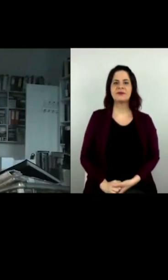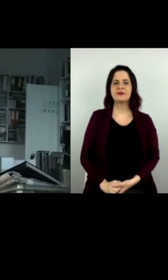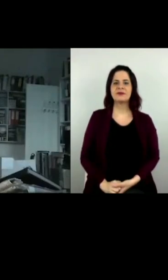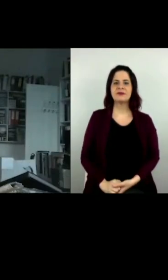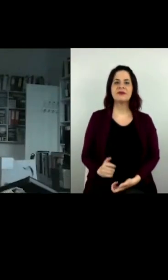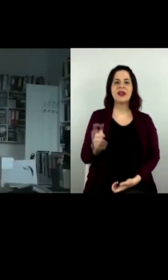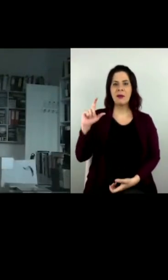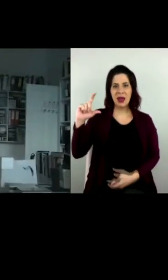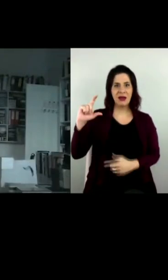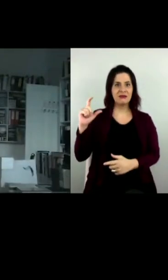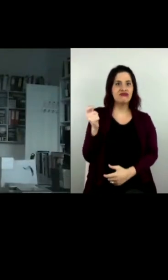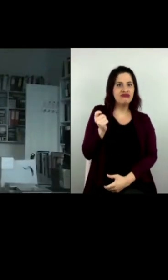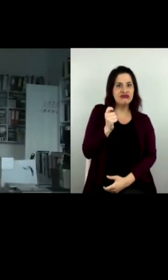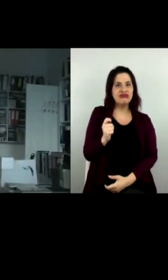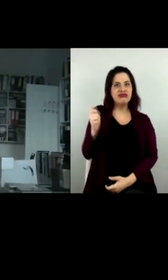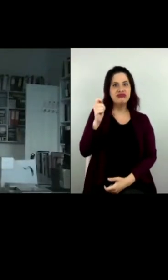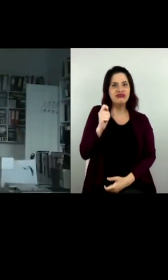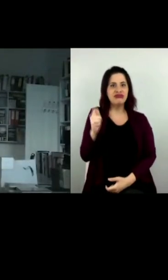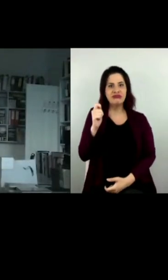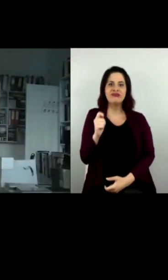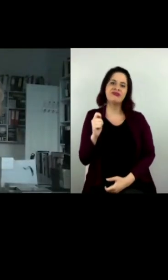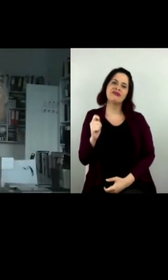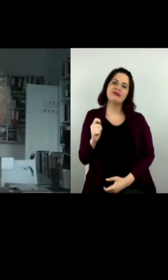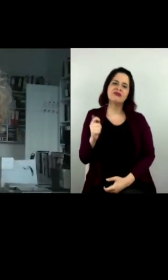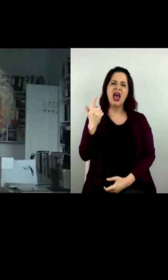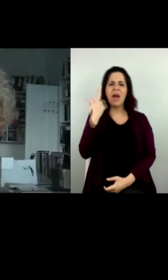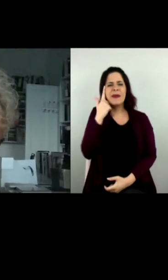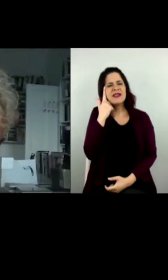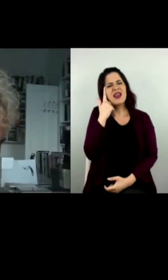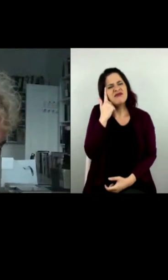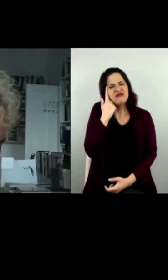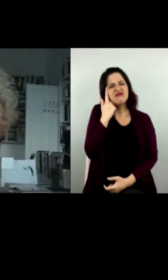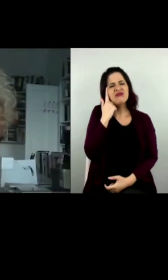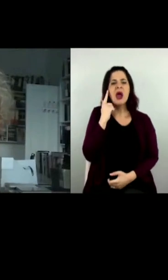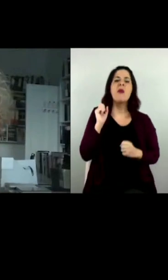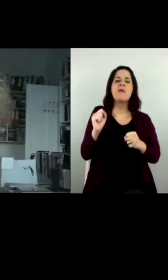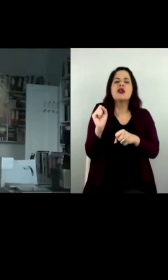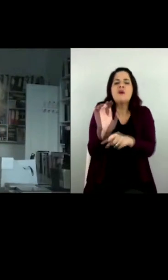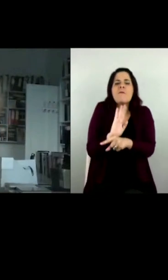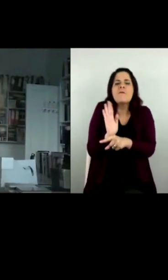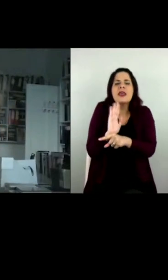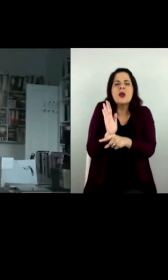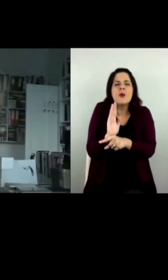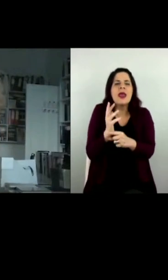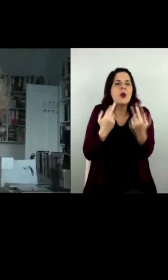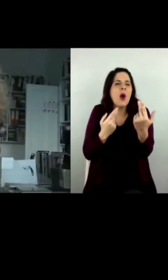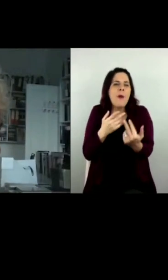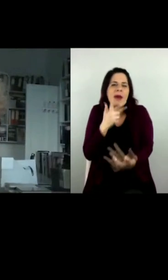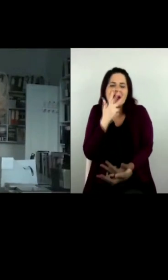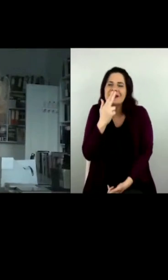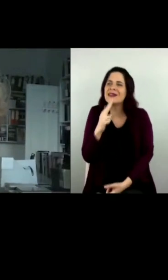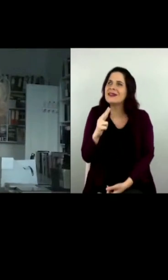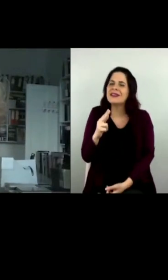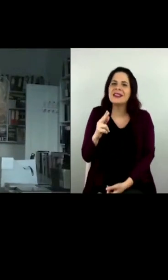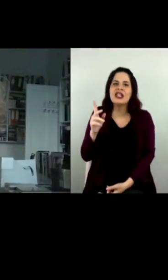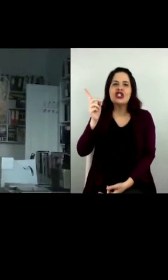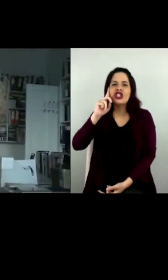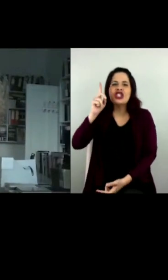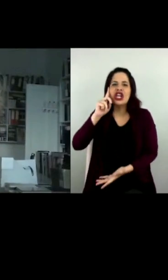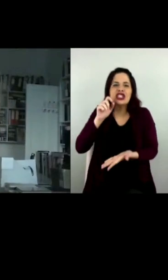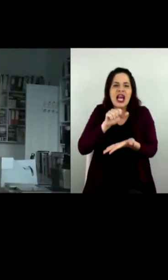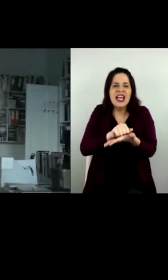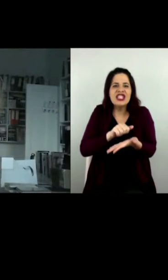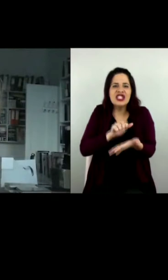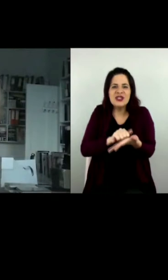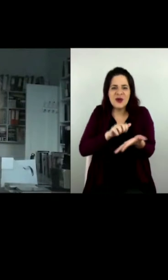Oh! And I decided, why don't I make a little film, just like a diary, like a private little